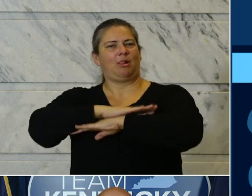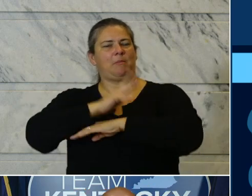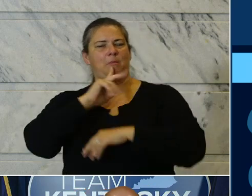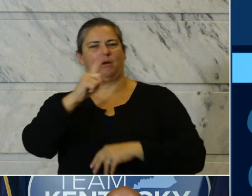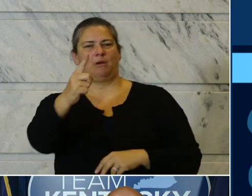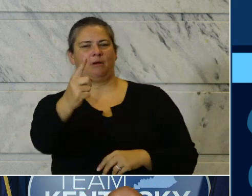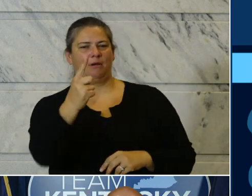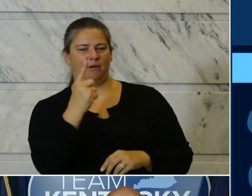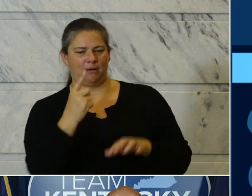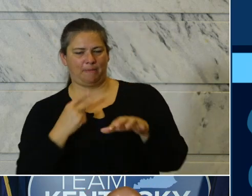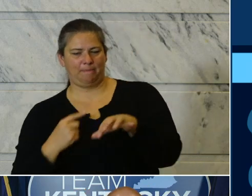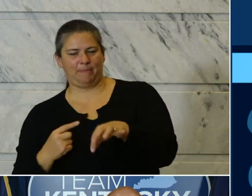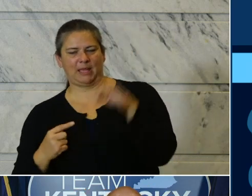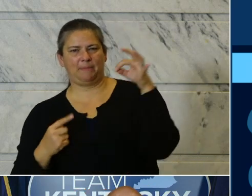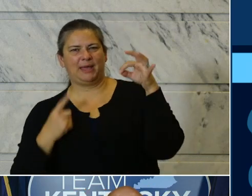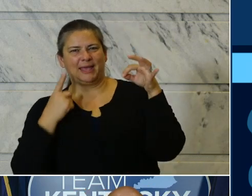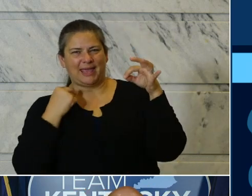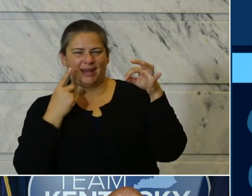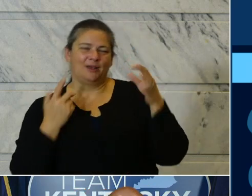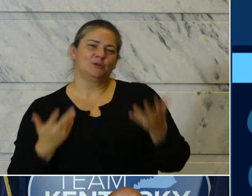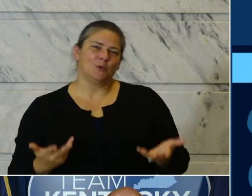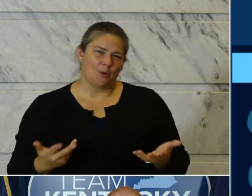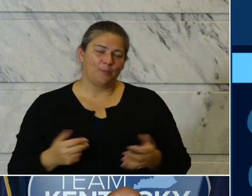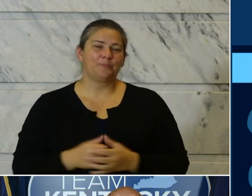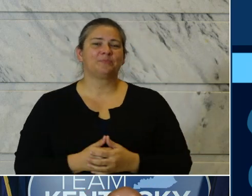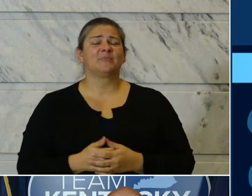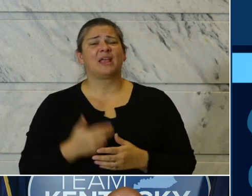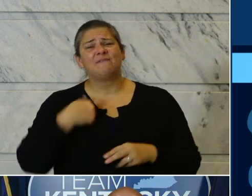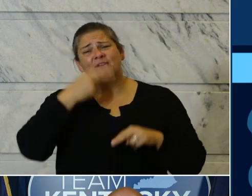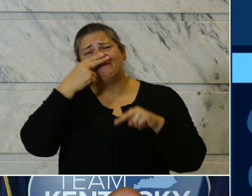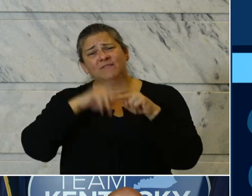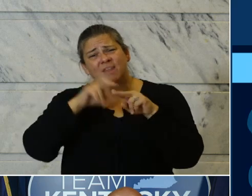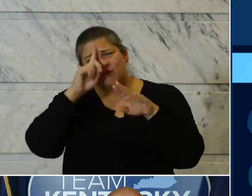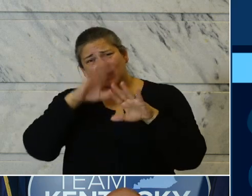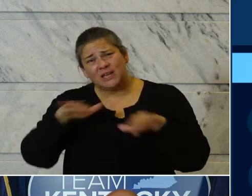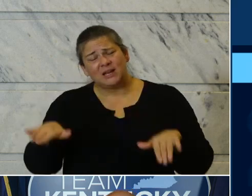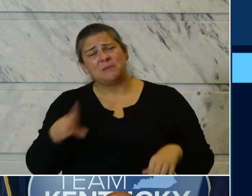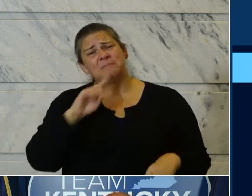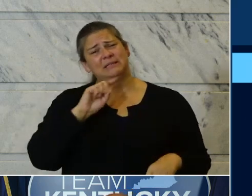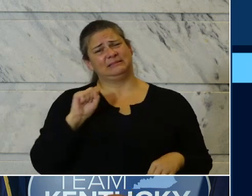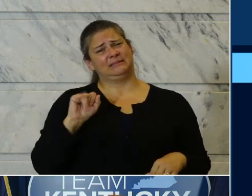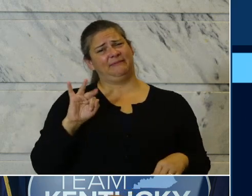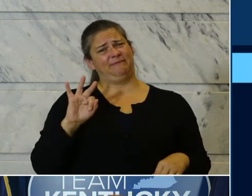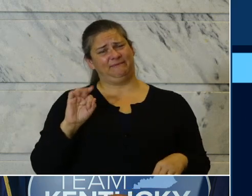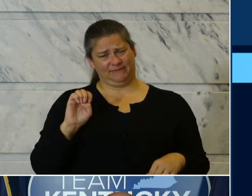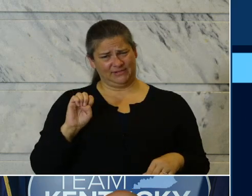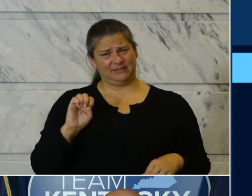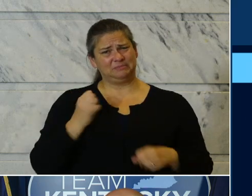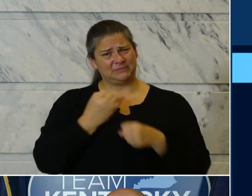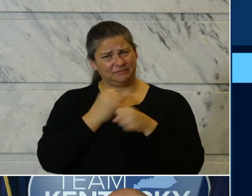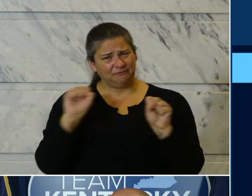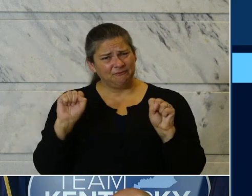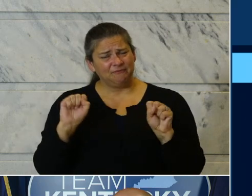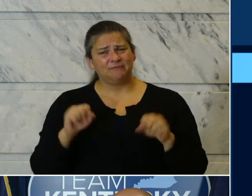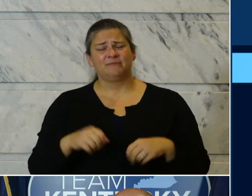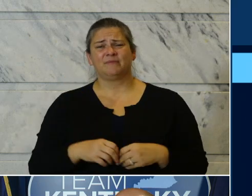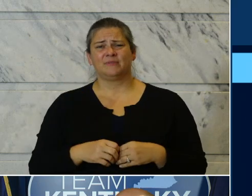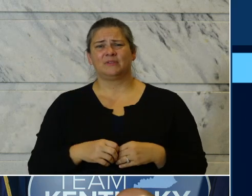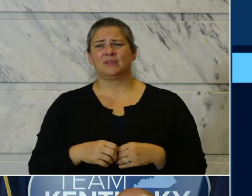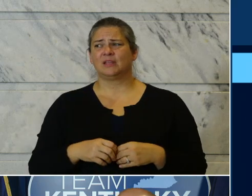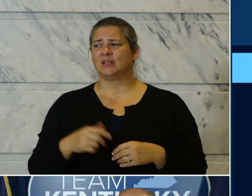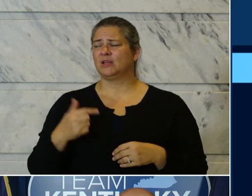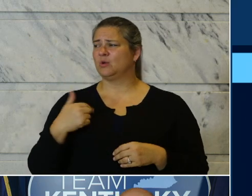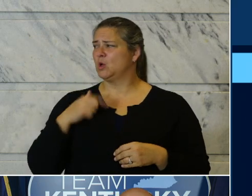house and pick up candy. So look, let's have fun for the kids. Let's make it a safe event. And folks, we'll take our usual